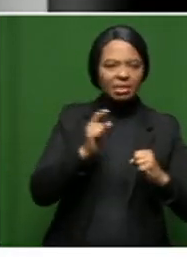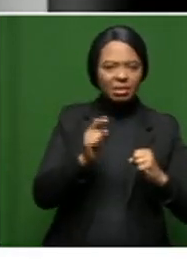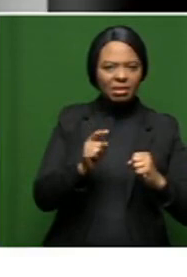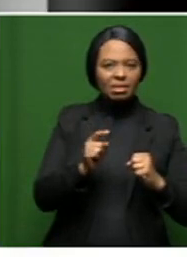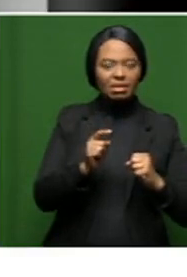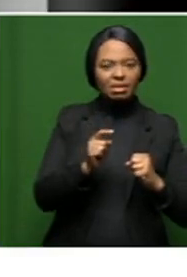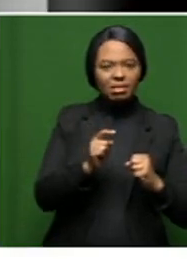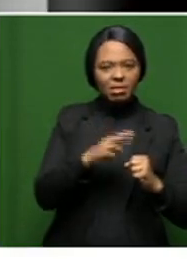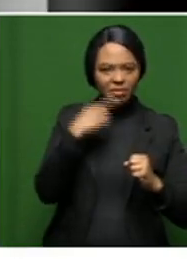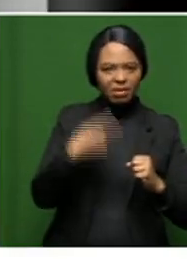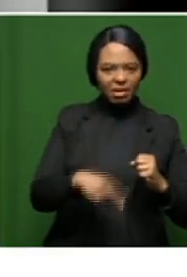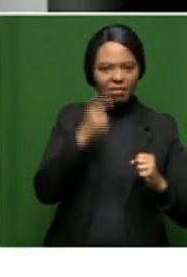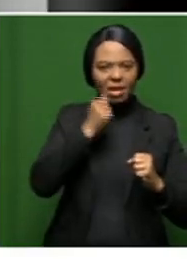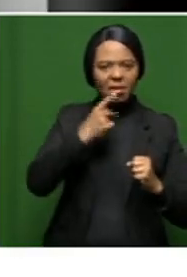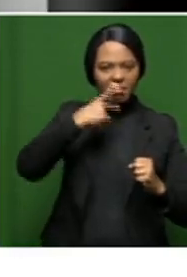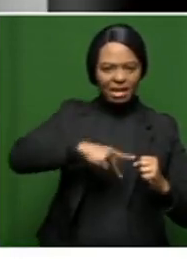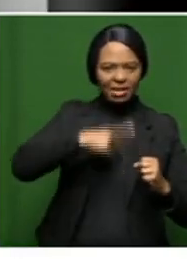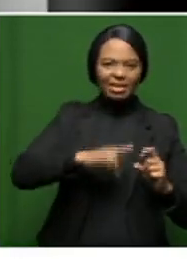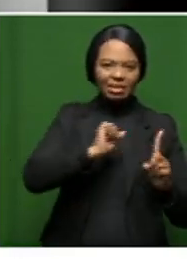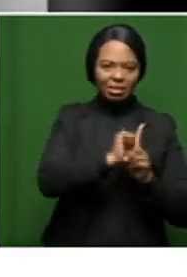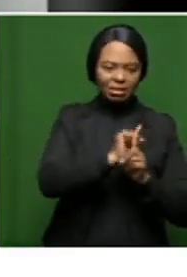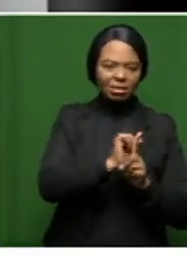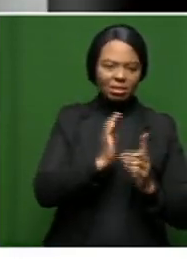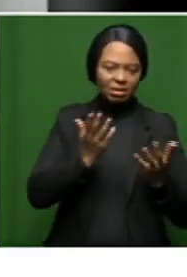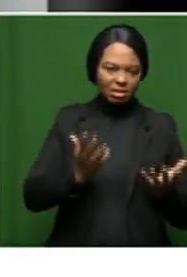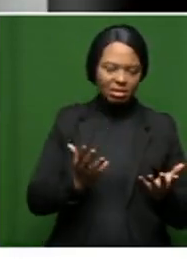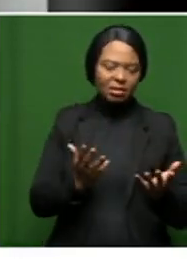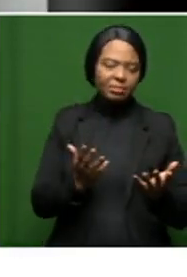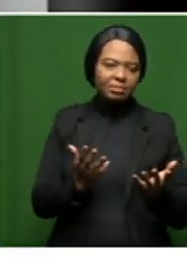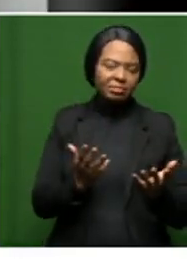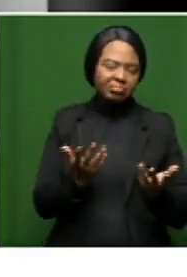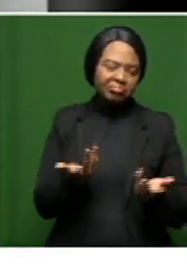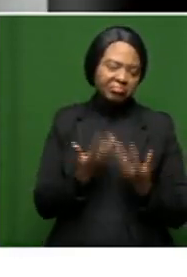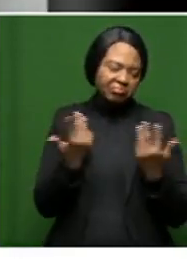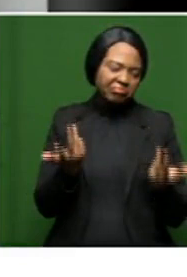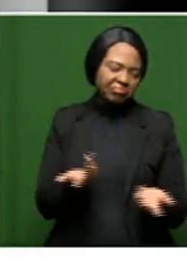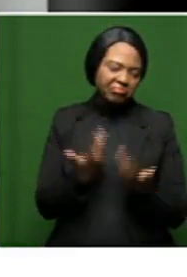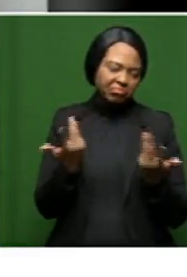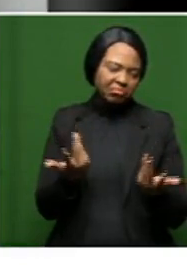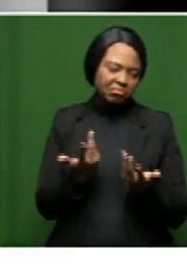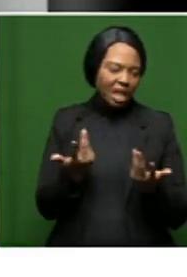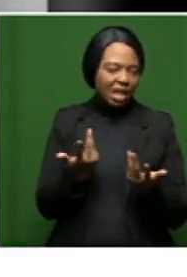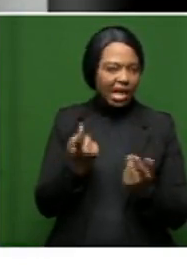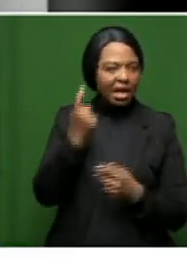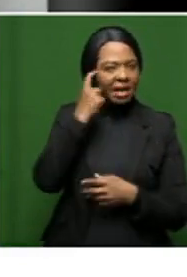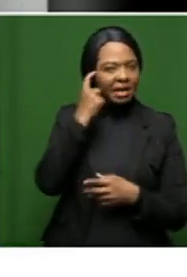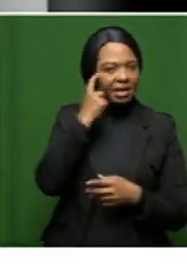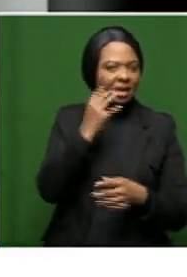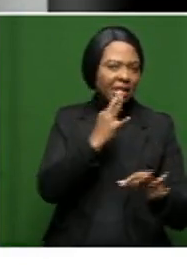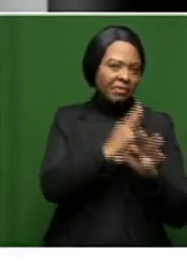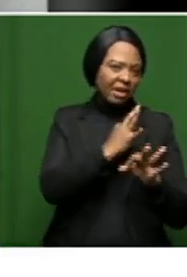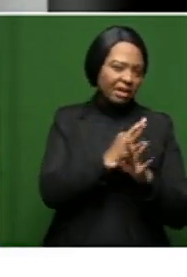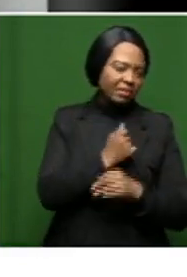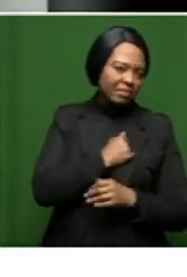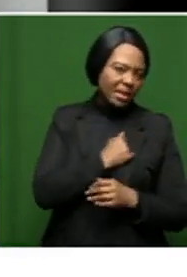just in terms of the size of his personality. Yeah. And his impact. But I think my dad would have